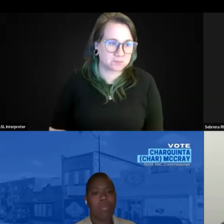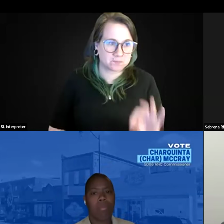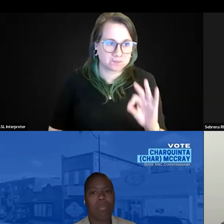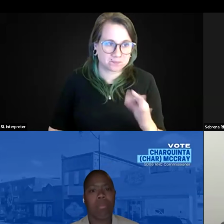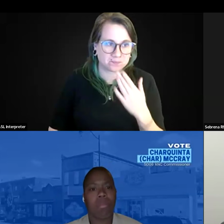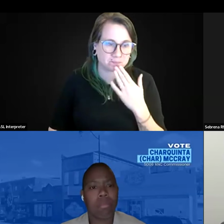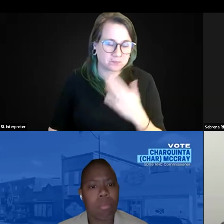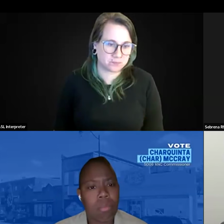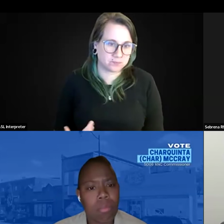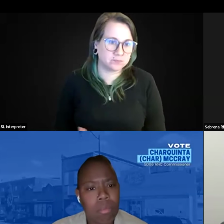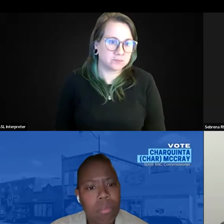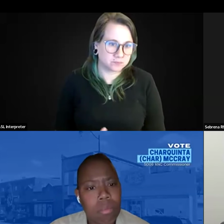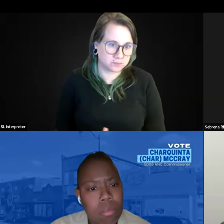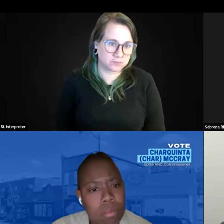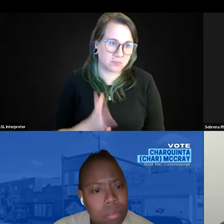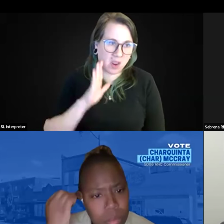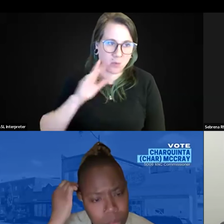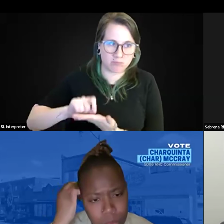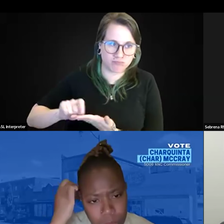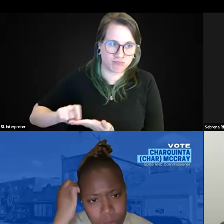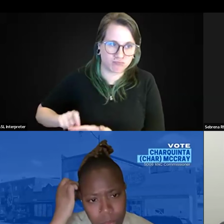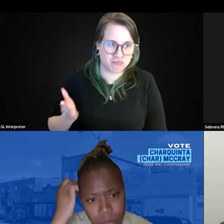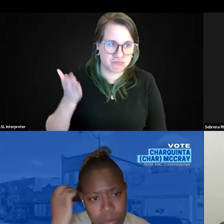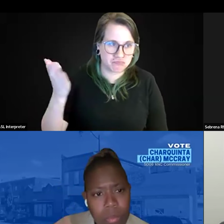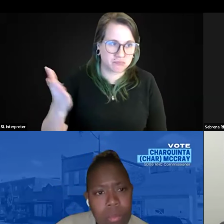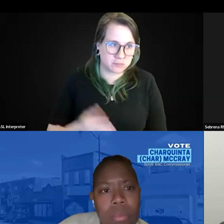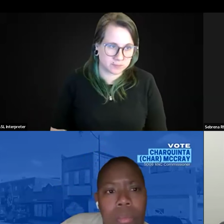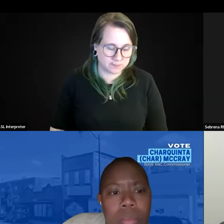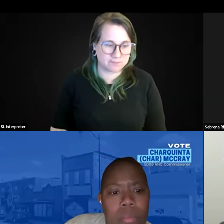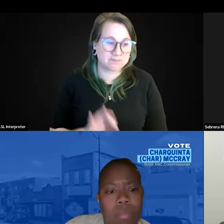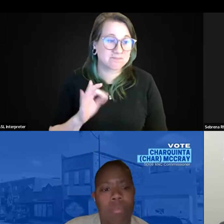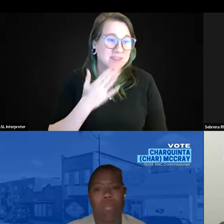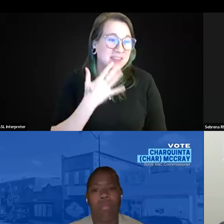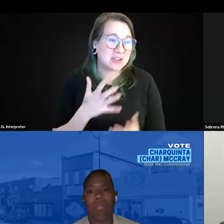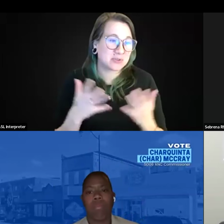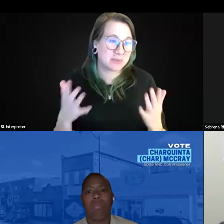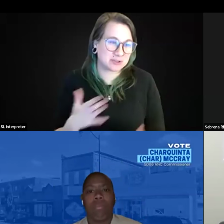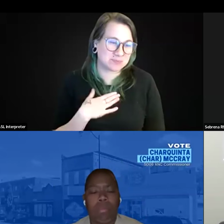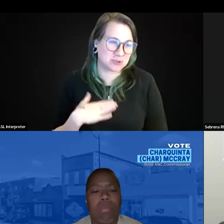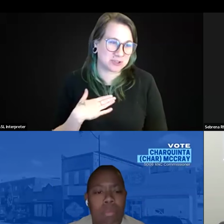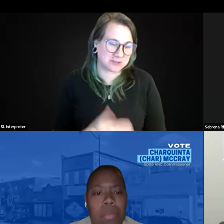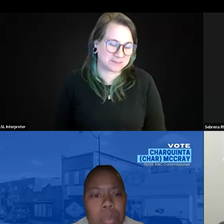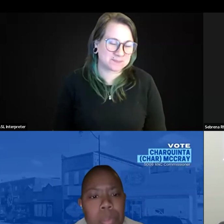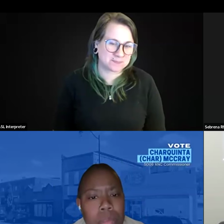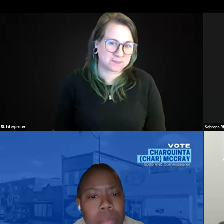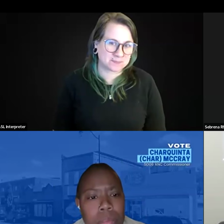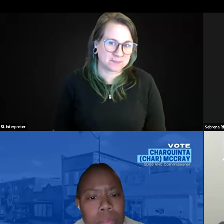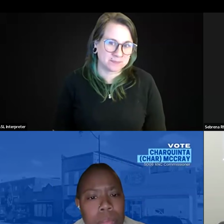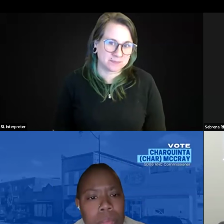Perfect. Yes, I'll write that down. Thank you so much. I appreciate that. You're welcome.